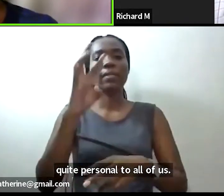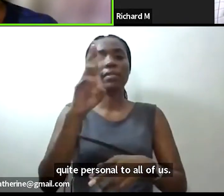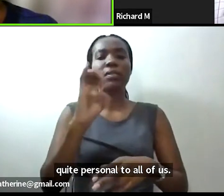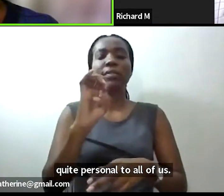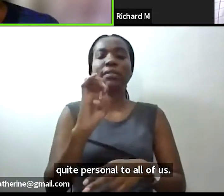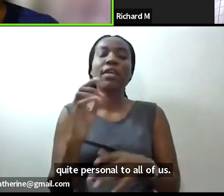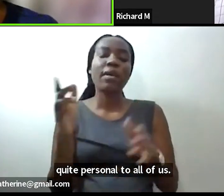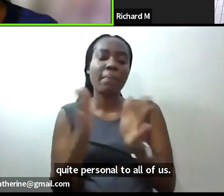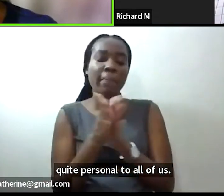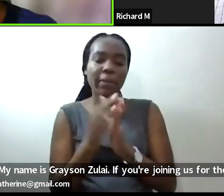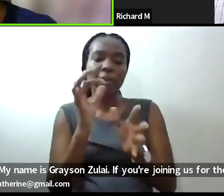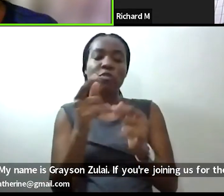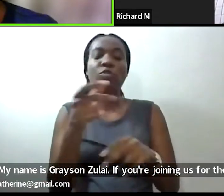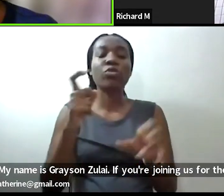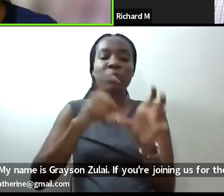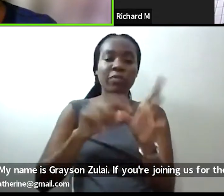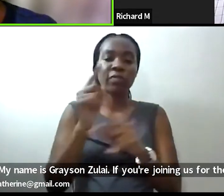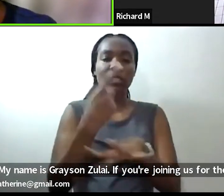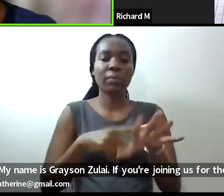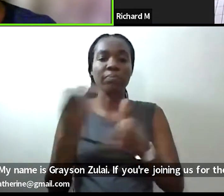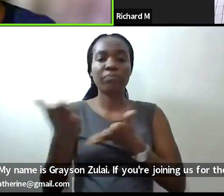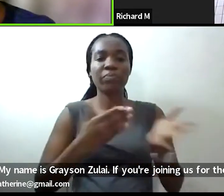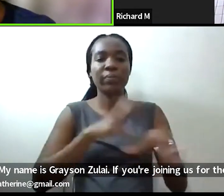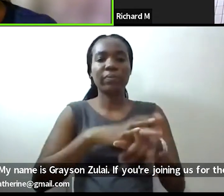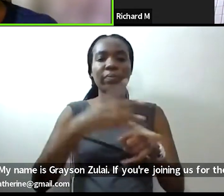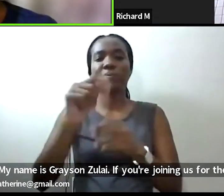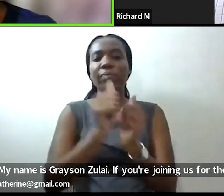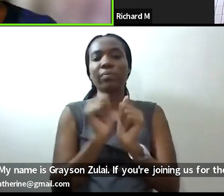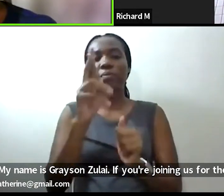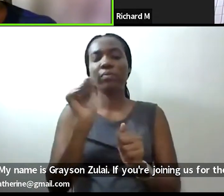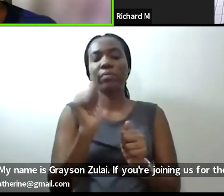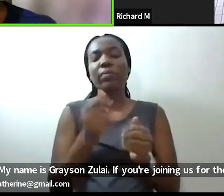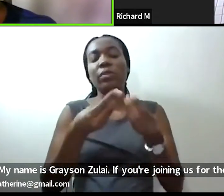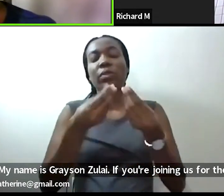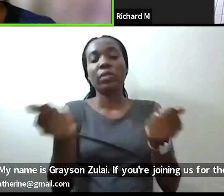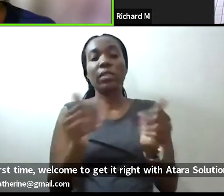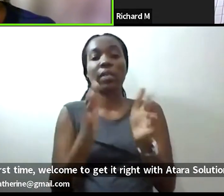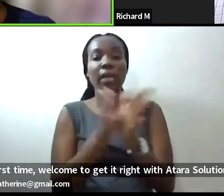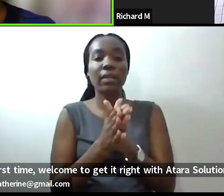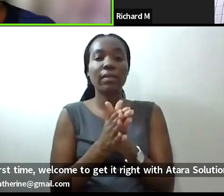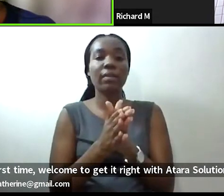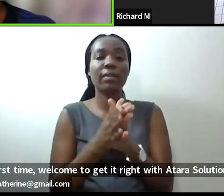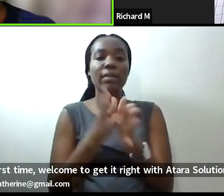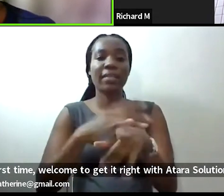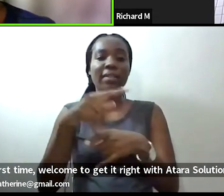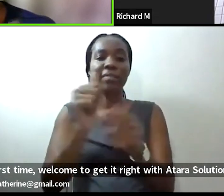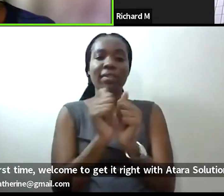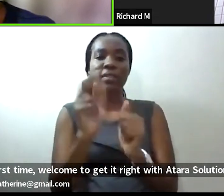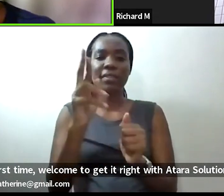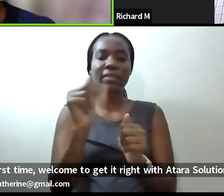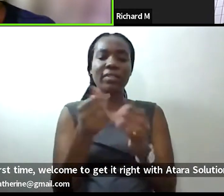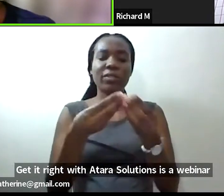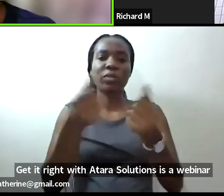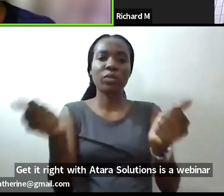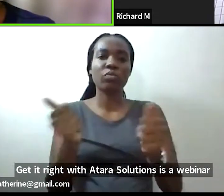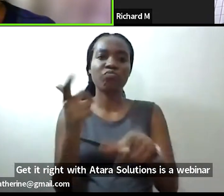the first time, welcome to Get It Right with Atara Solutions. Get It Right with Atara Solutions is a webinar series that seeks